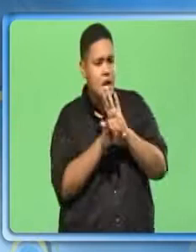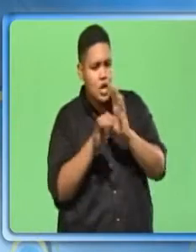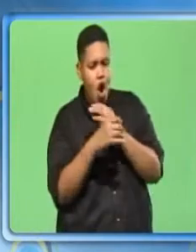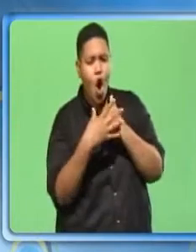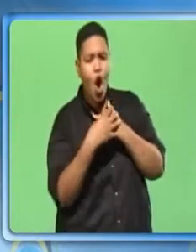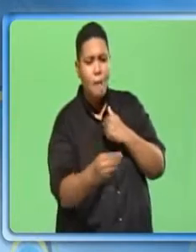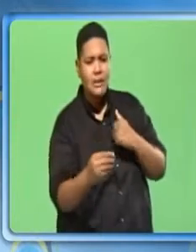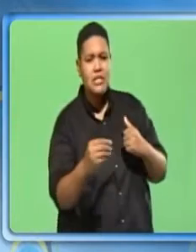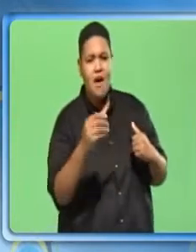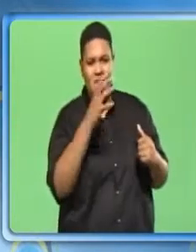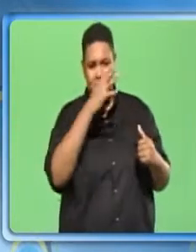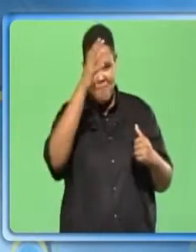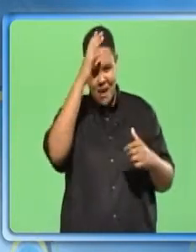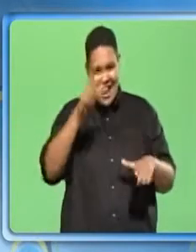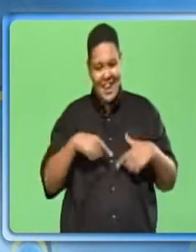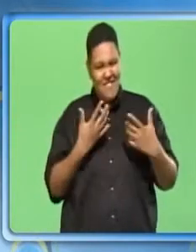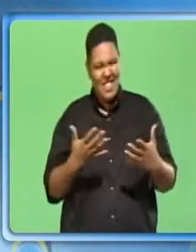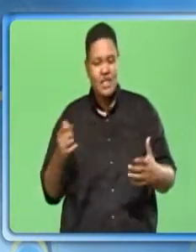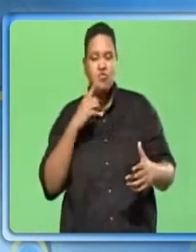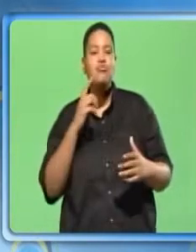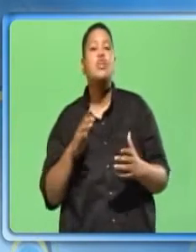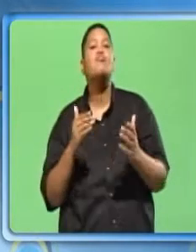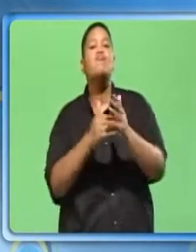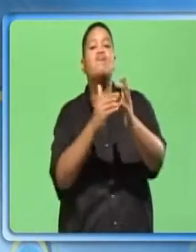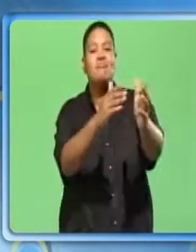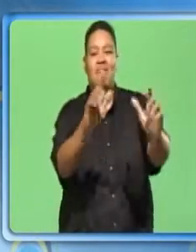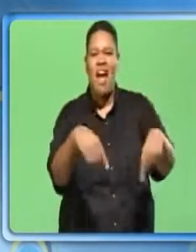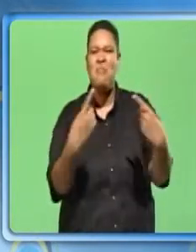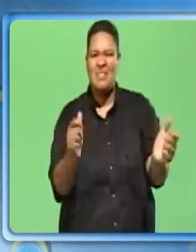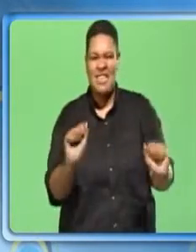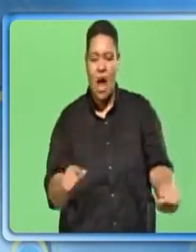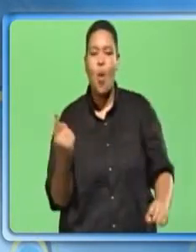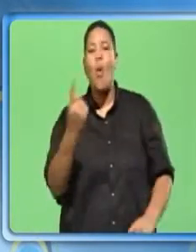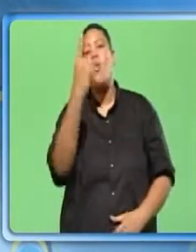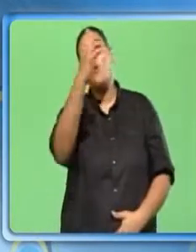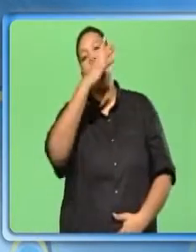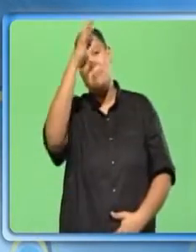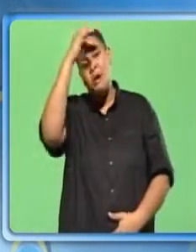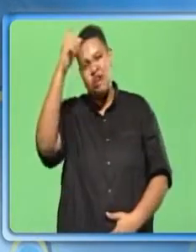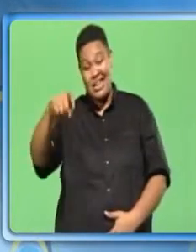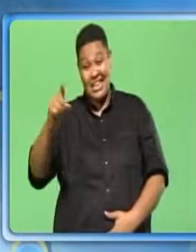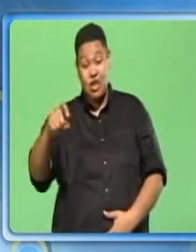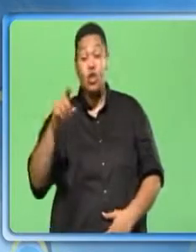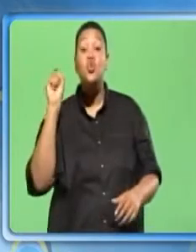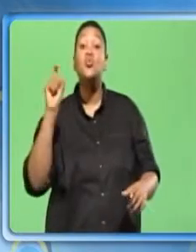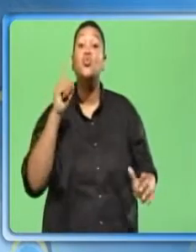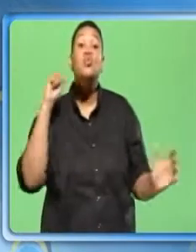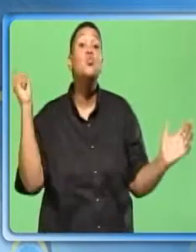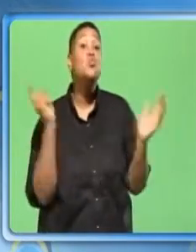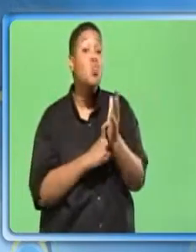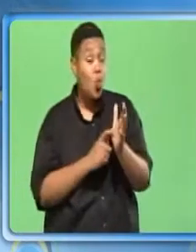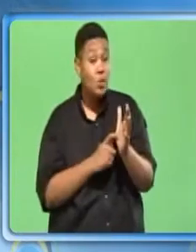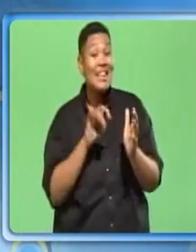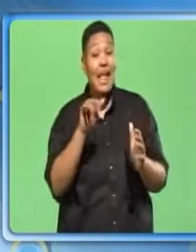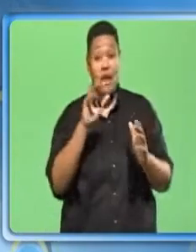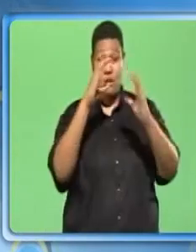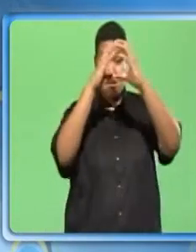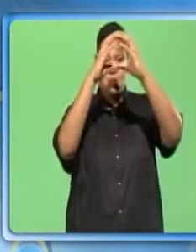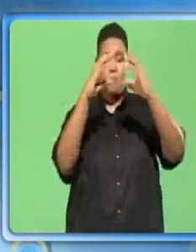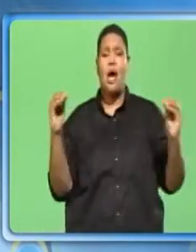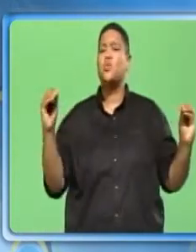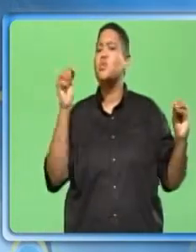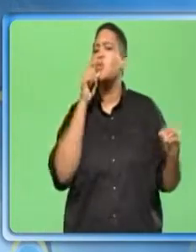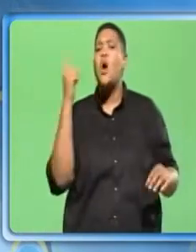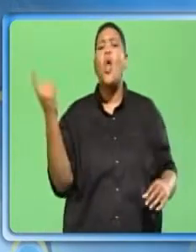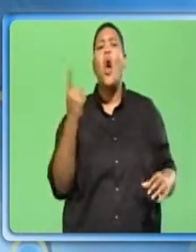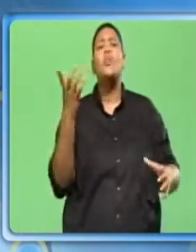are produced. In addition, only one parent is needed. It should be noted, however, that mitosis doesn't